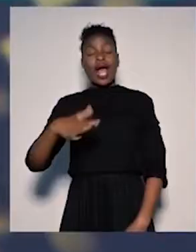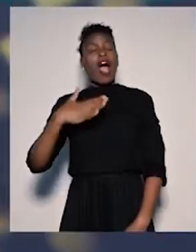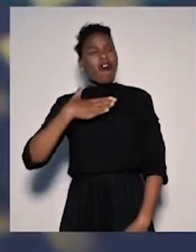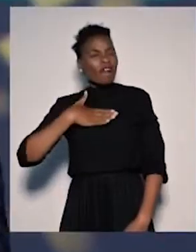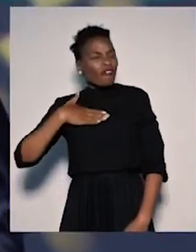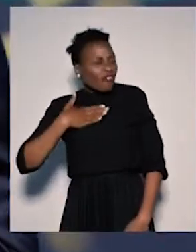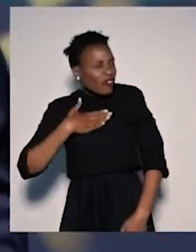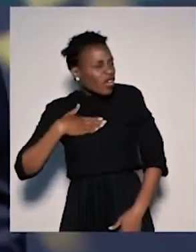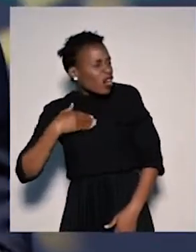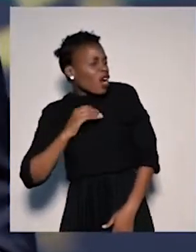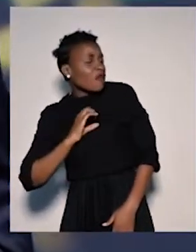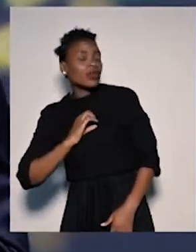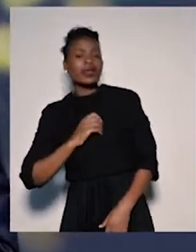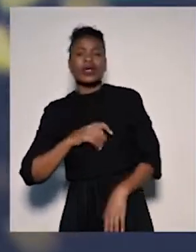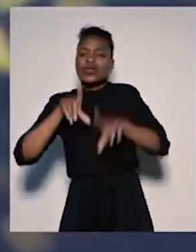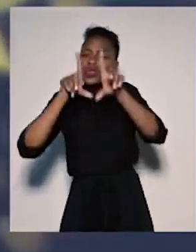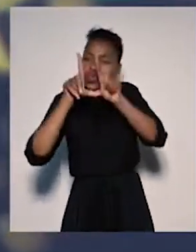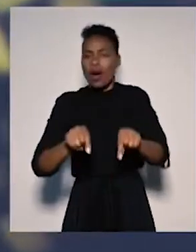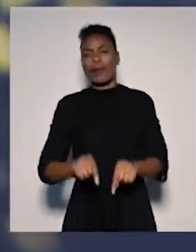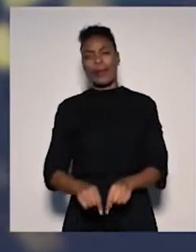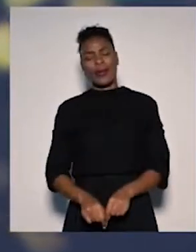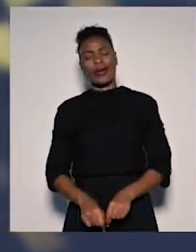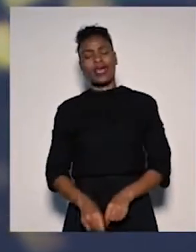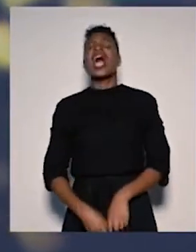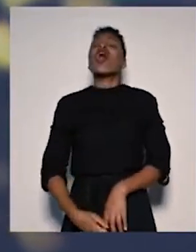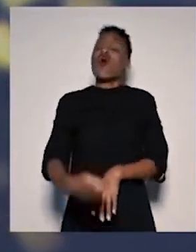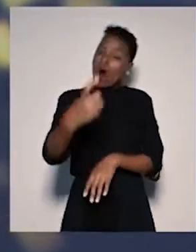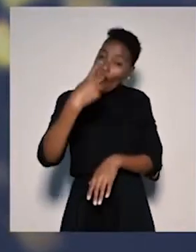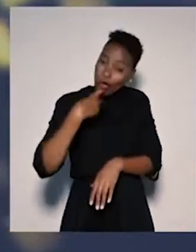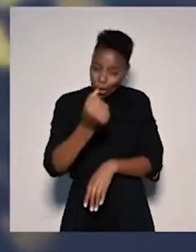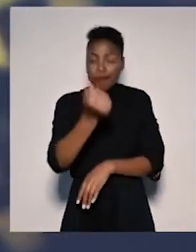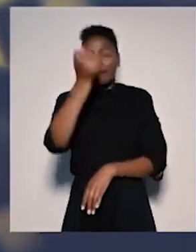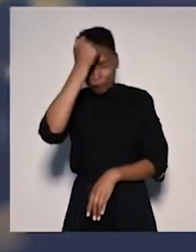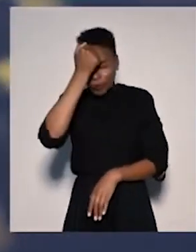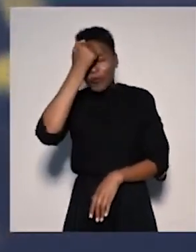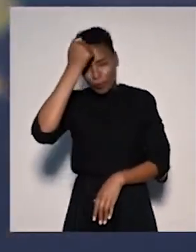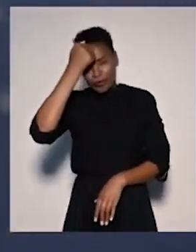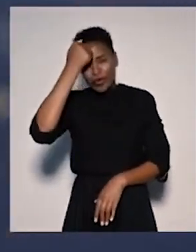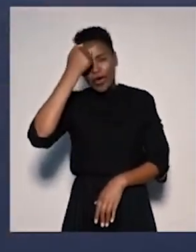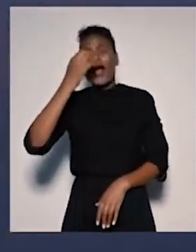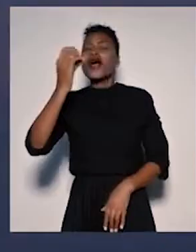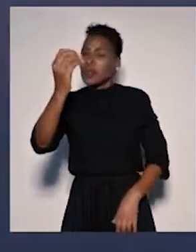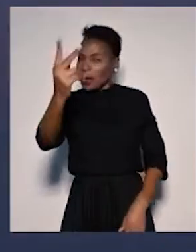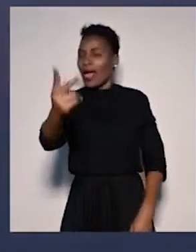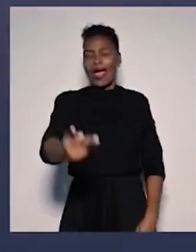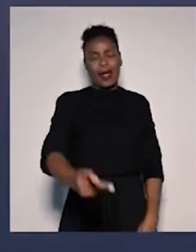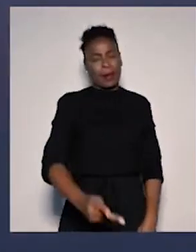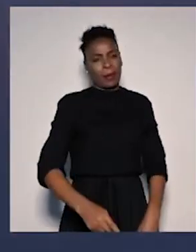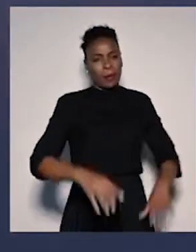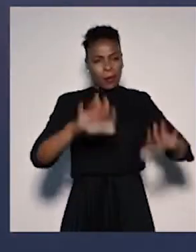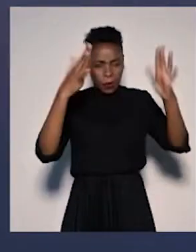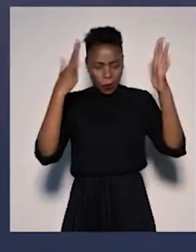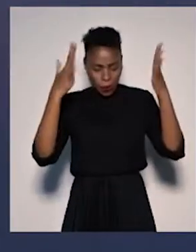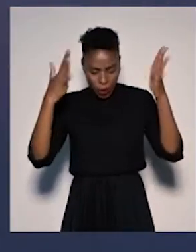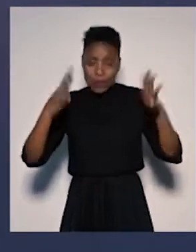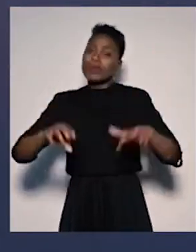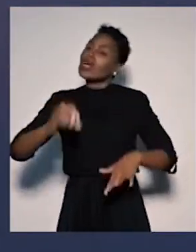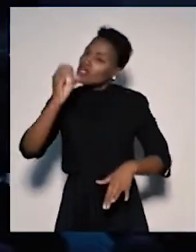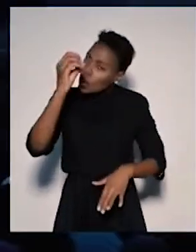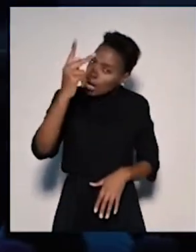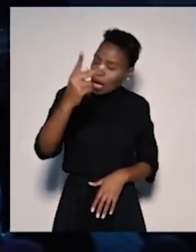discomfort, stop. Let them call you a fool, but it's okay. Oh, somebody shout to the Lord, it's